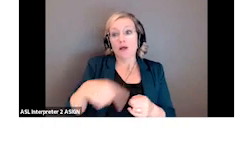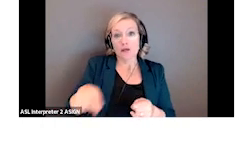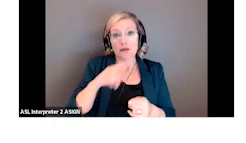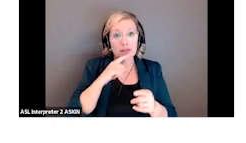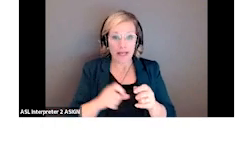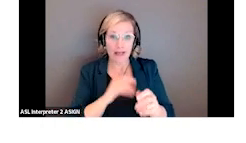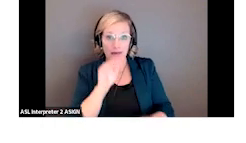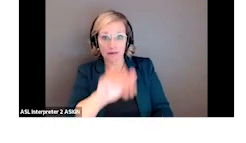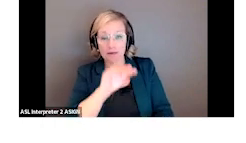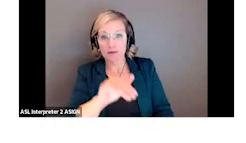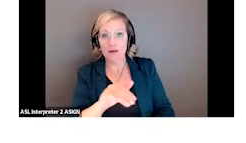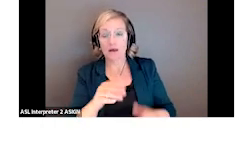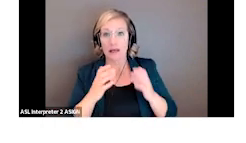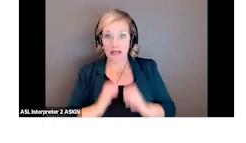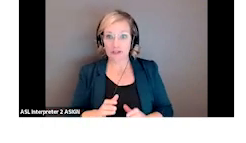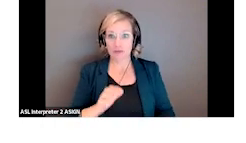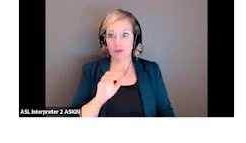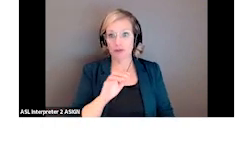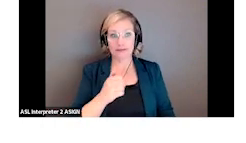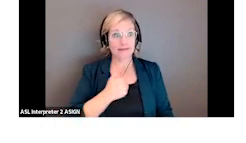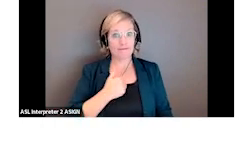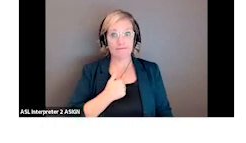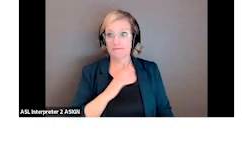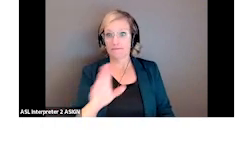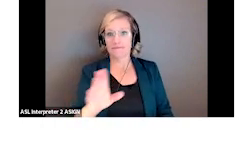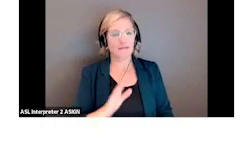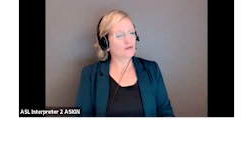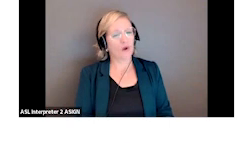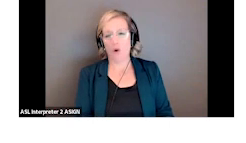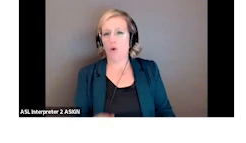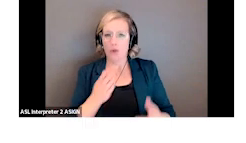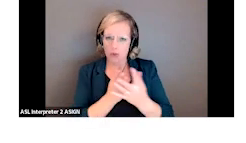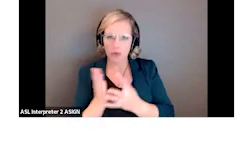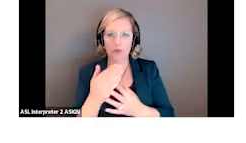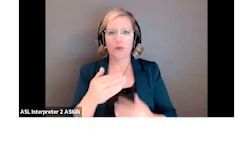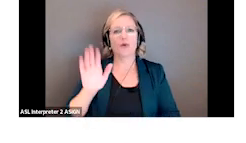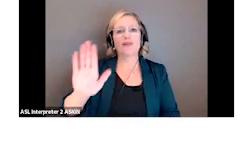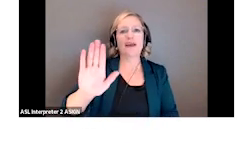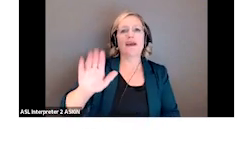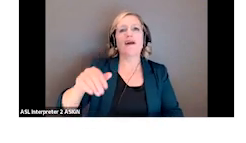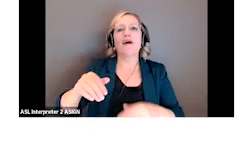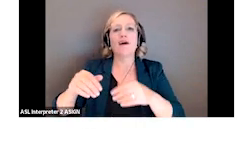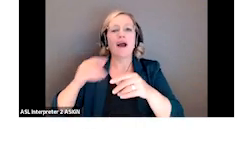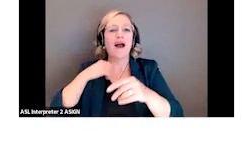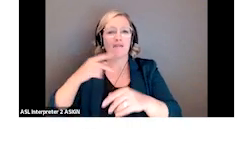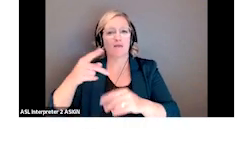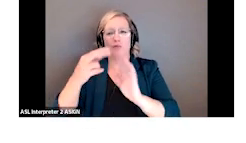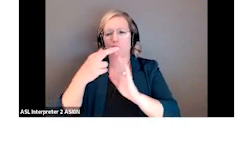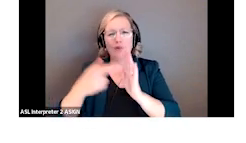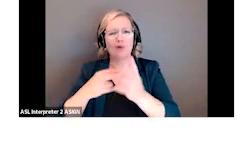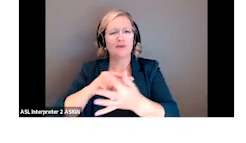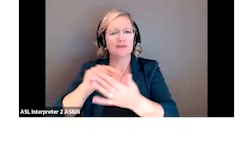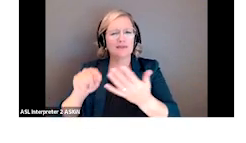to customers. You have to do it through their seller portal, and there's lots of rules around that if you have